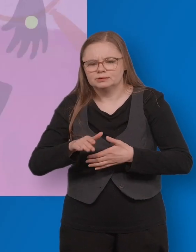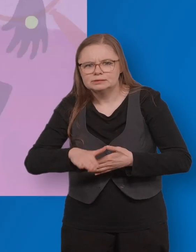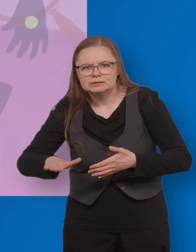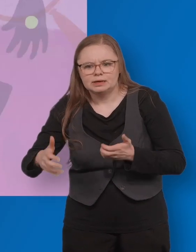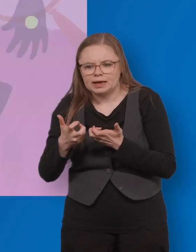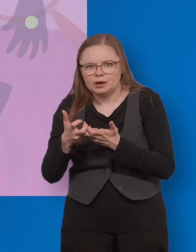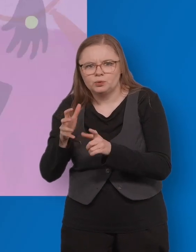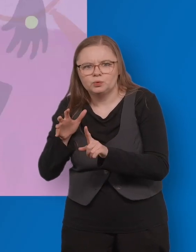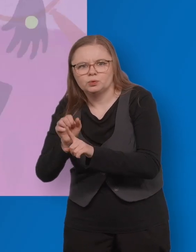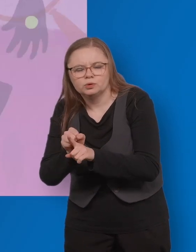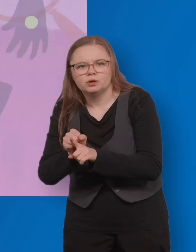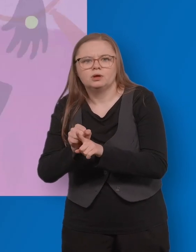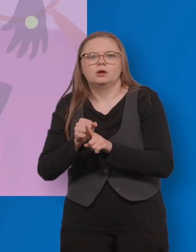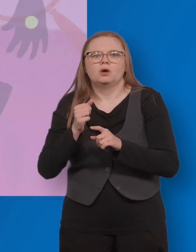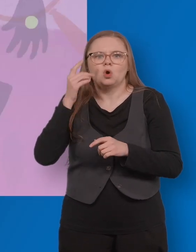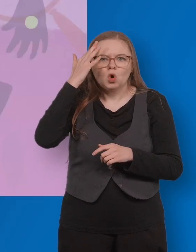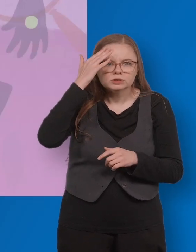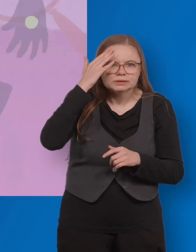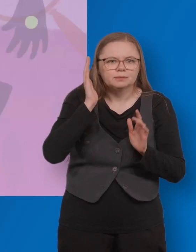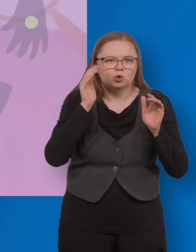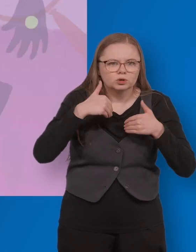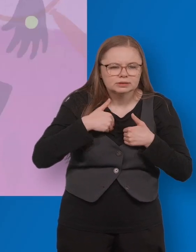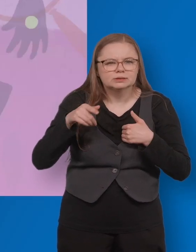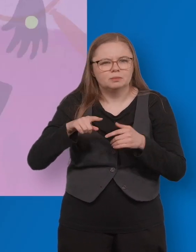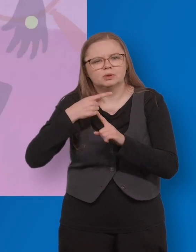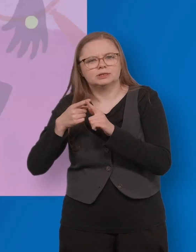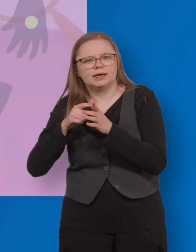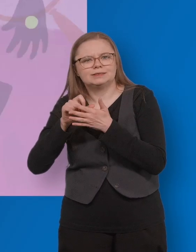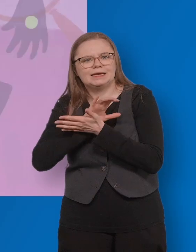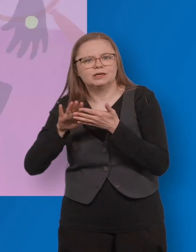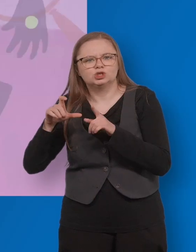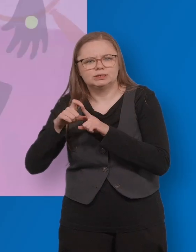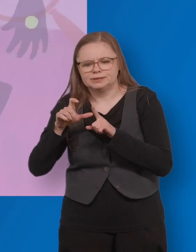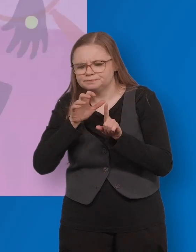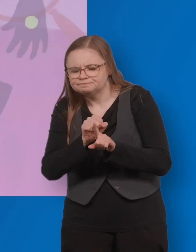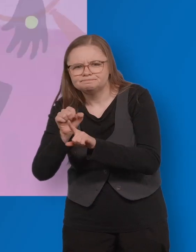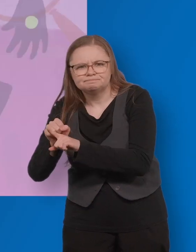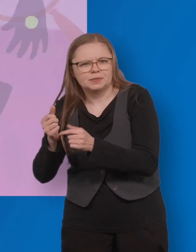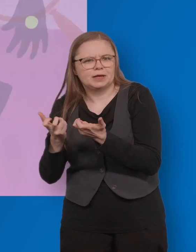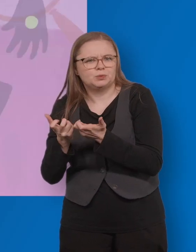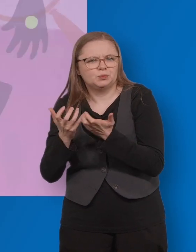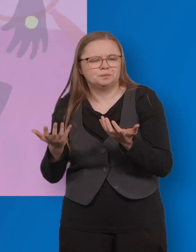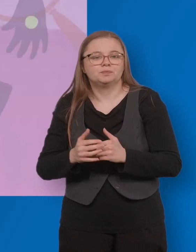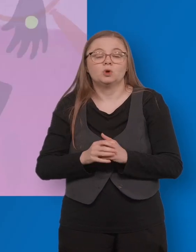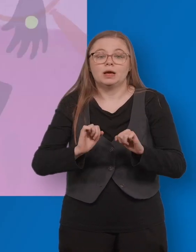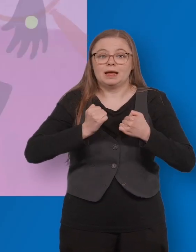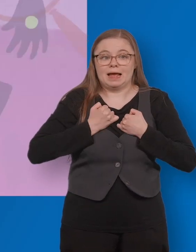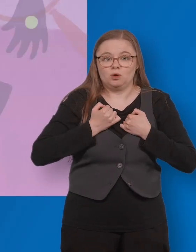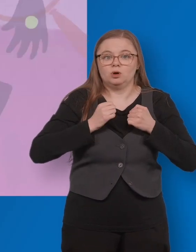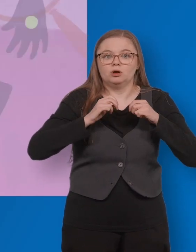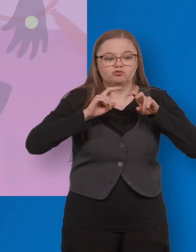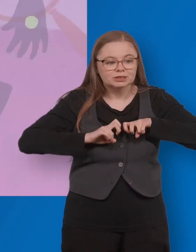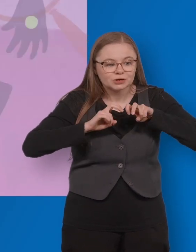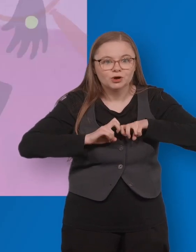of autism and attention deficit hyperactivity disorder. Our own work in our research